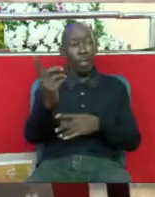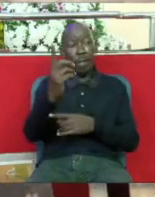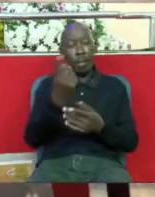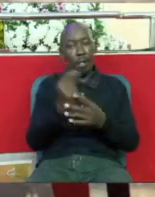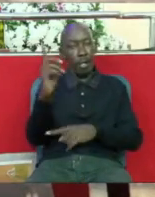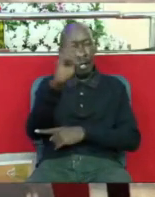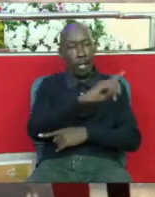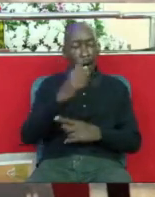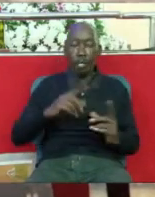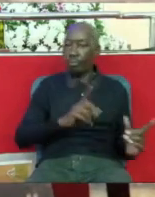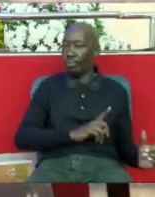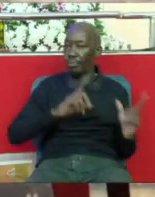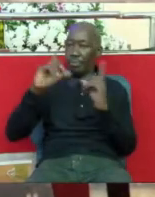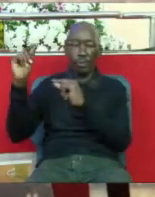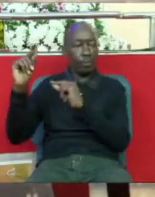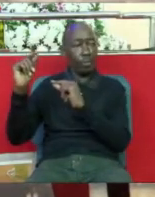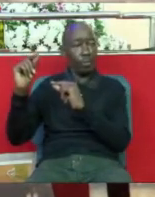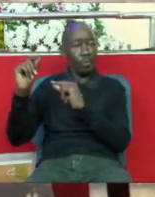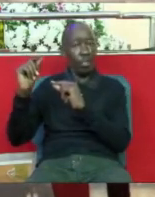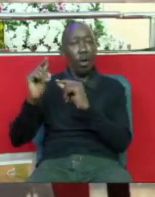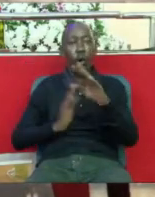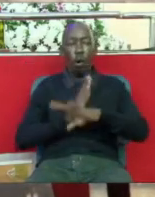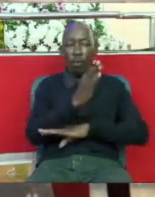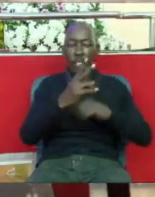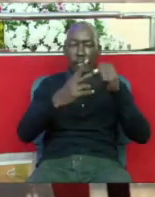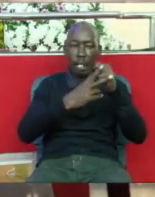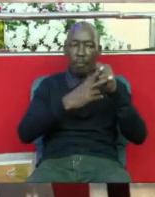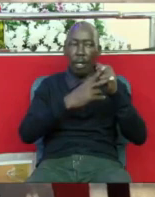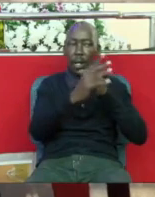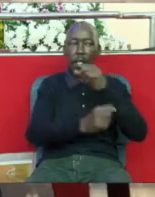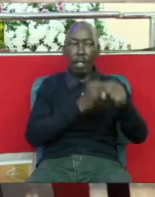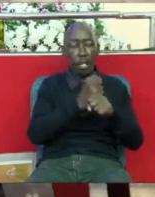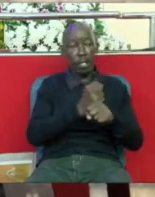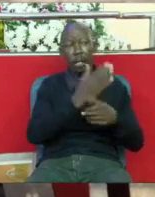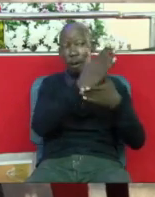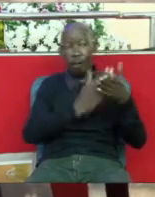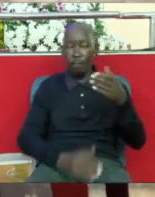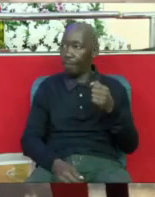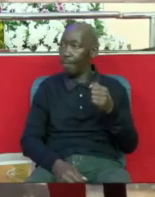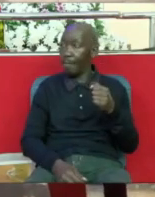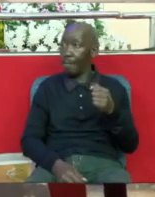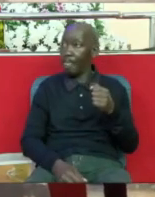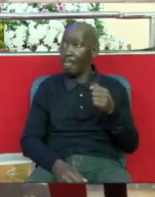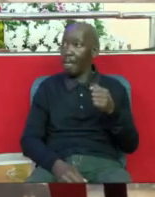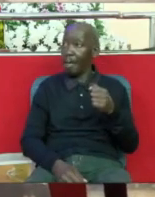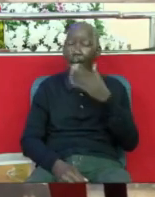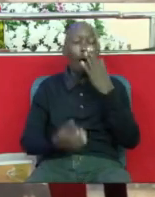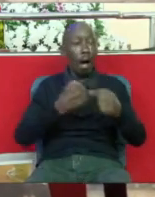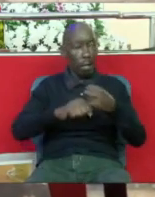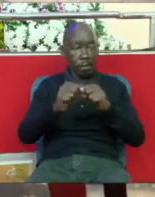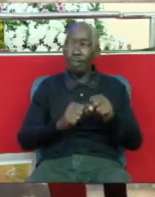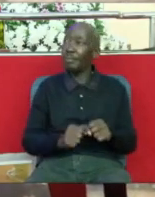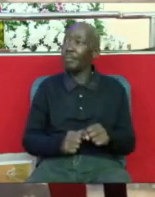I traveled. Na siku ambayo nilisafiri. Was over 7 years and a half. Ilikuwa ni muda wa miaka 7 unusu hivi. Act.